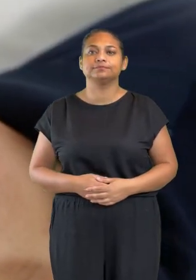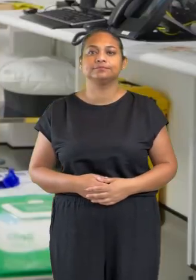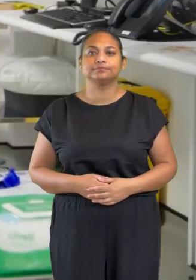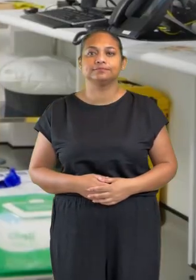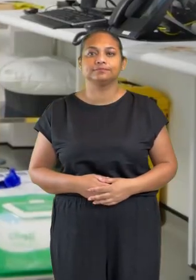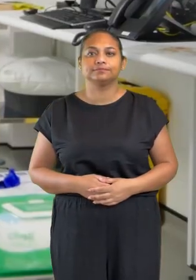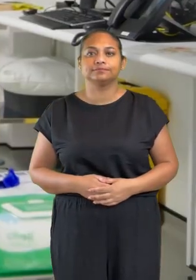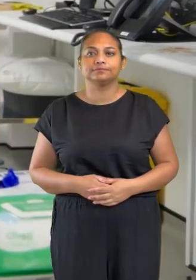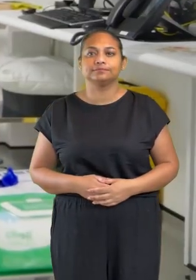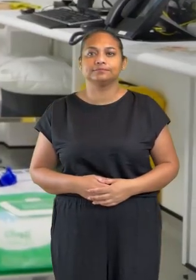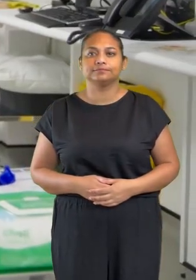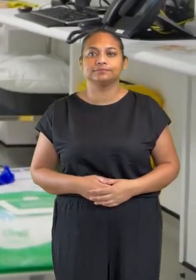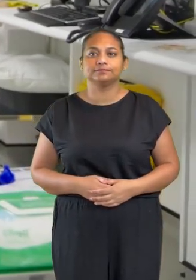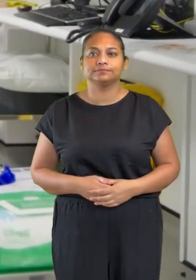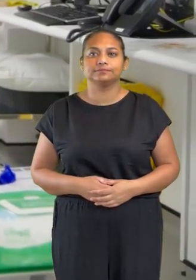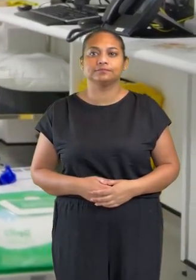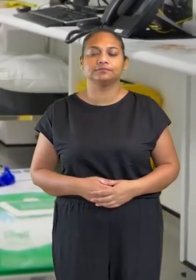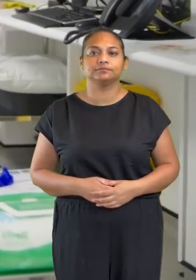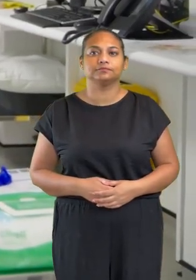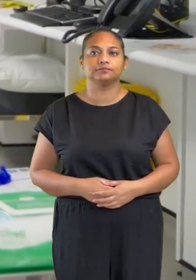legs.